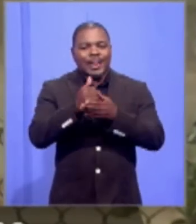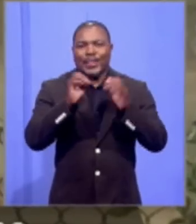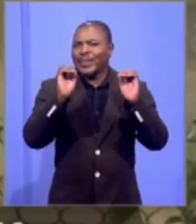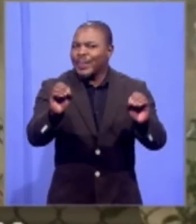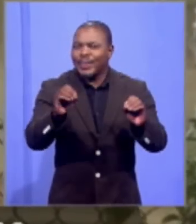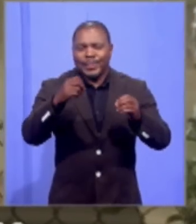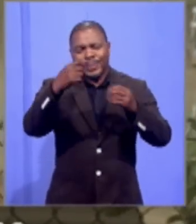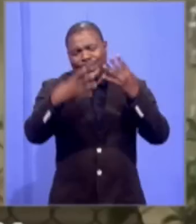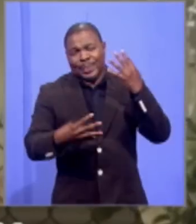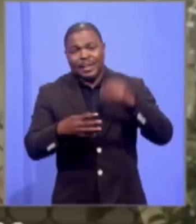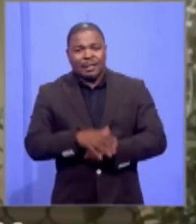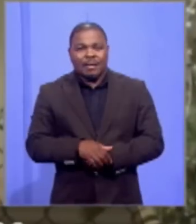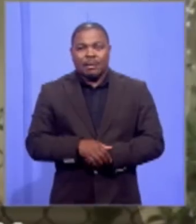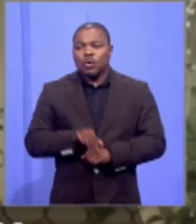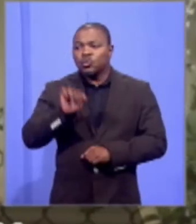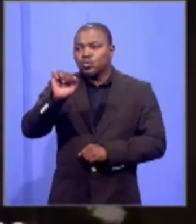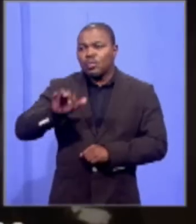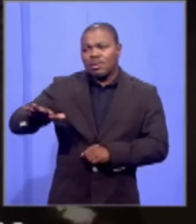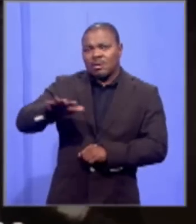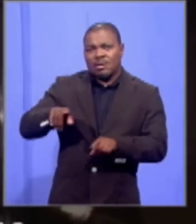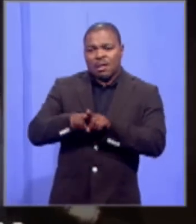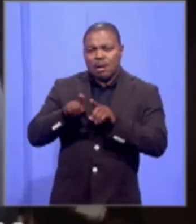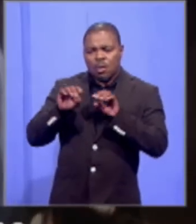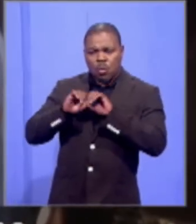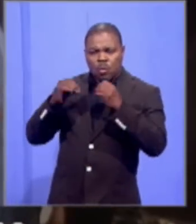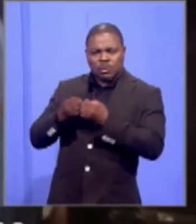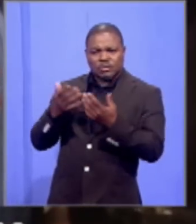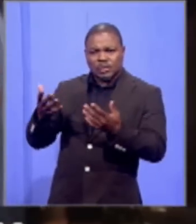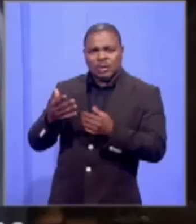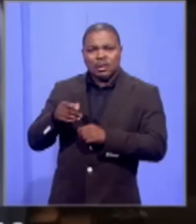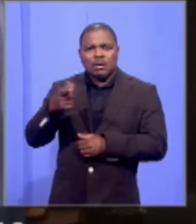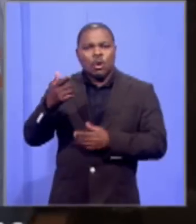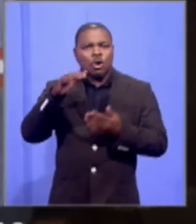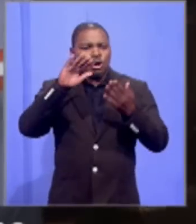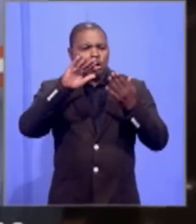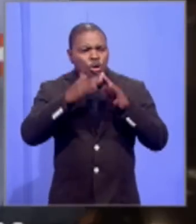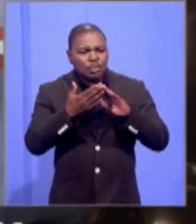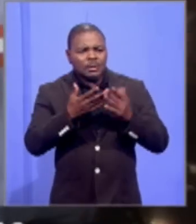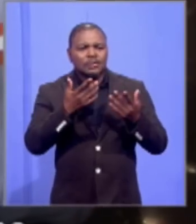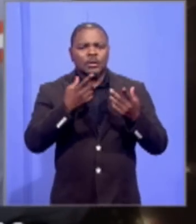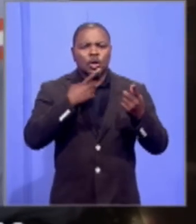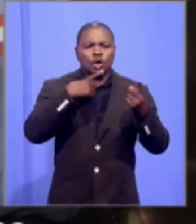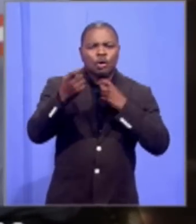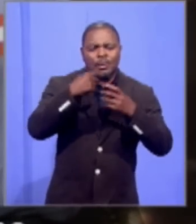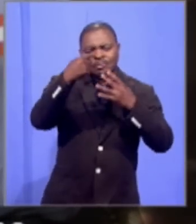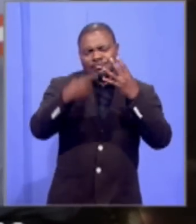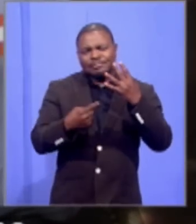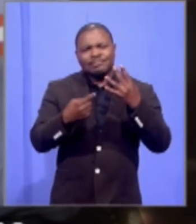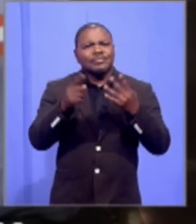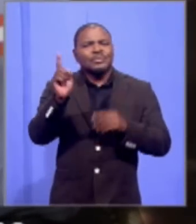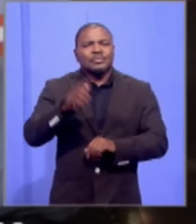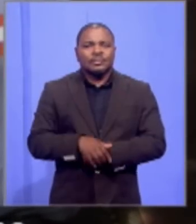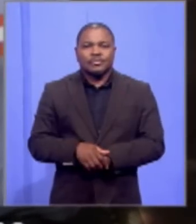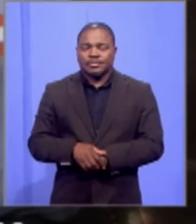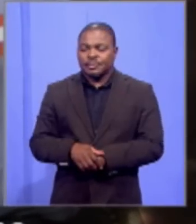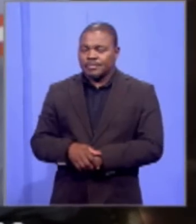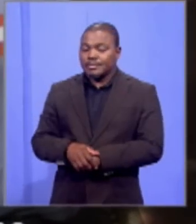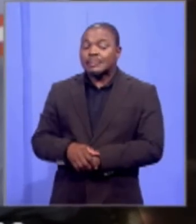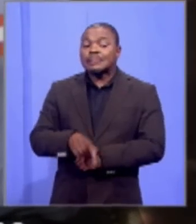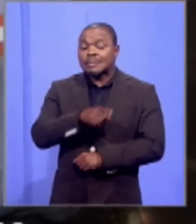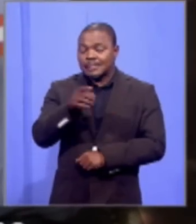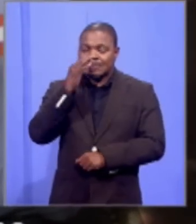bjalo le bjalo a e ka ba ditikologong tša lena bjalo ka mokgatlo sello sa badudi magareng ga tšona ke tša goreng? Ba lela ka gore ga